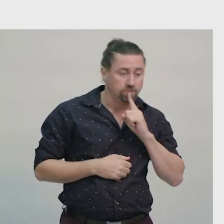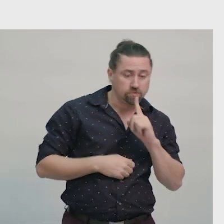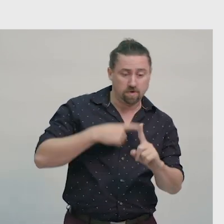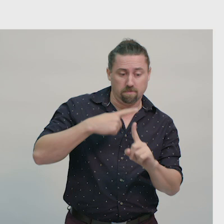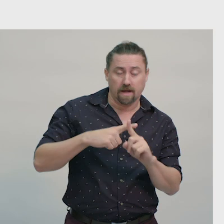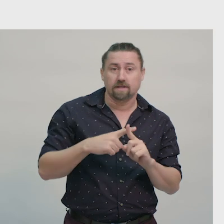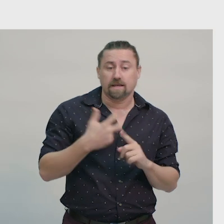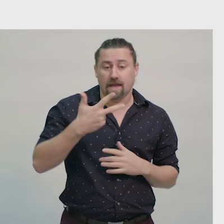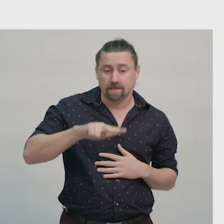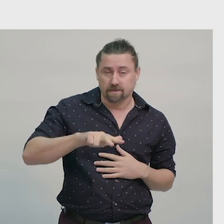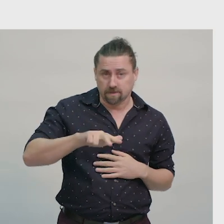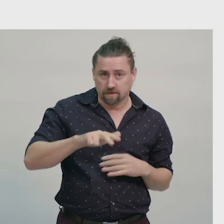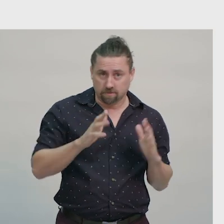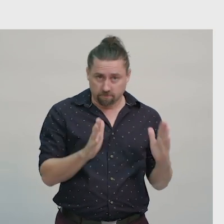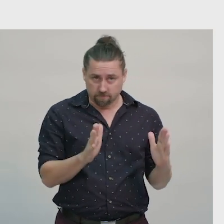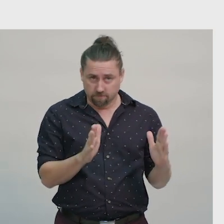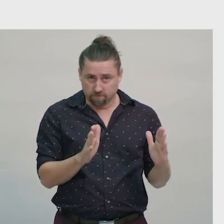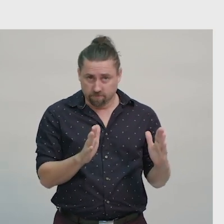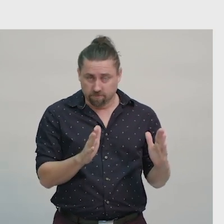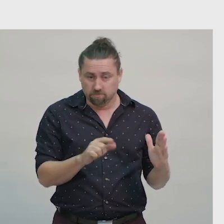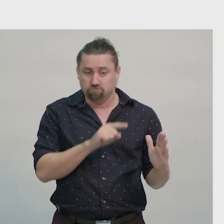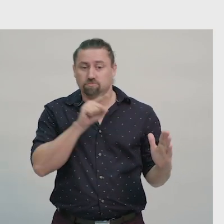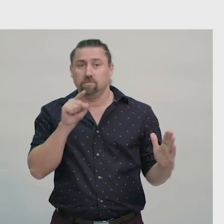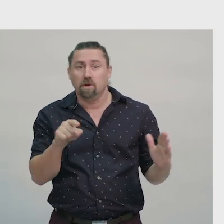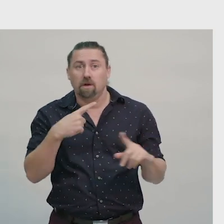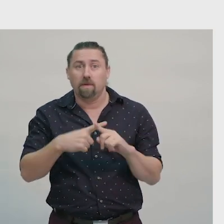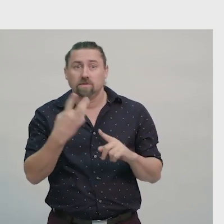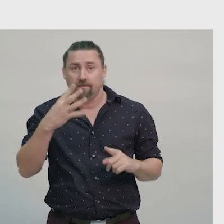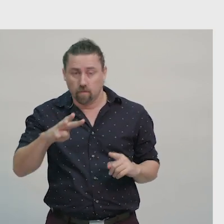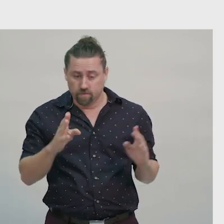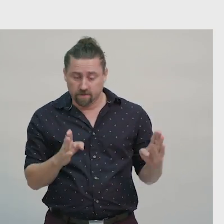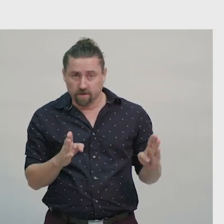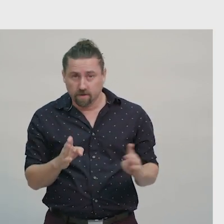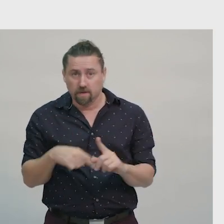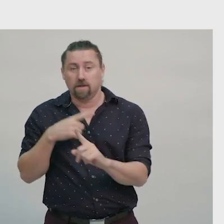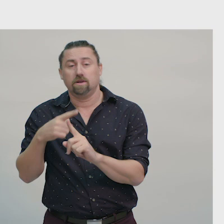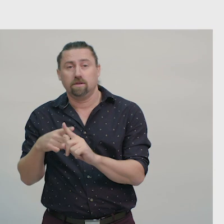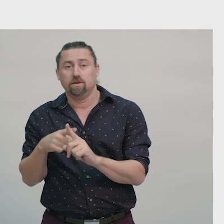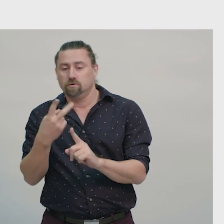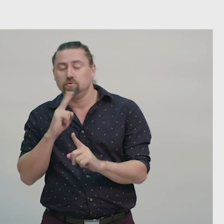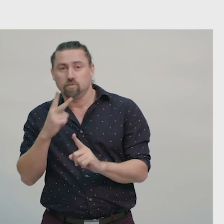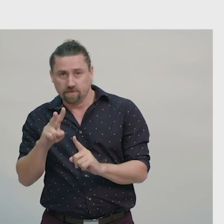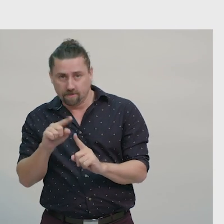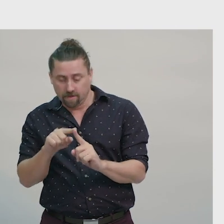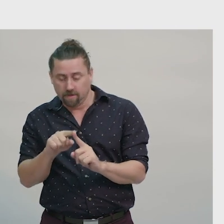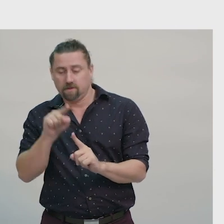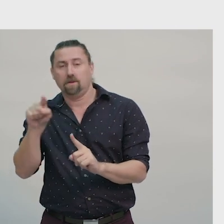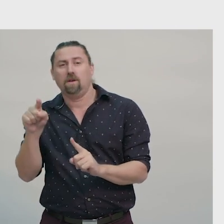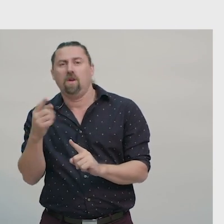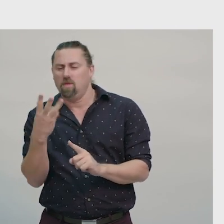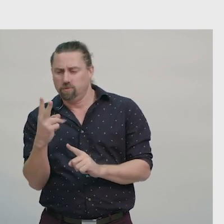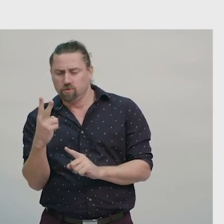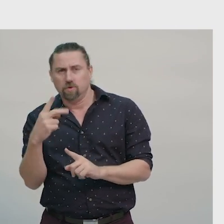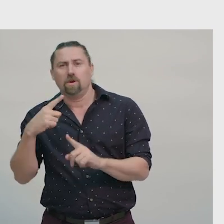80 is 180. Add 40 is 220. Add